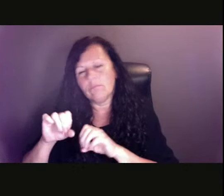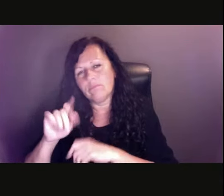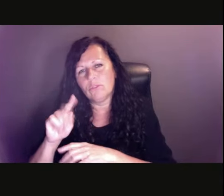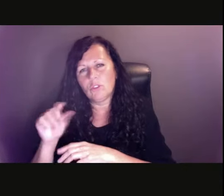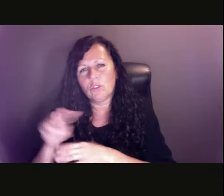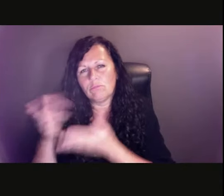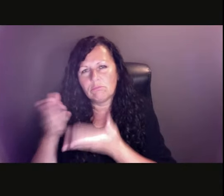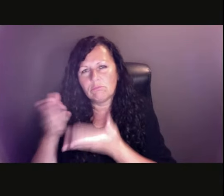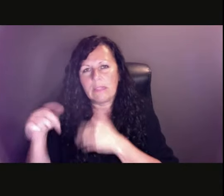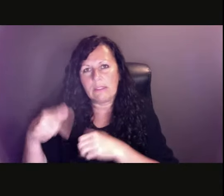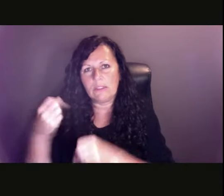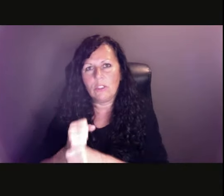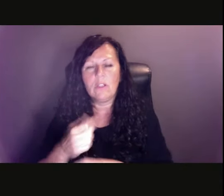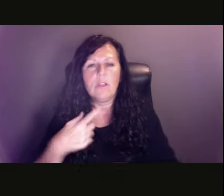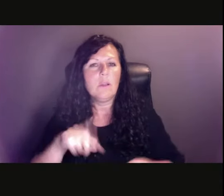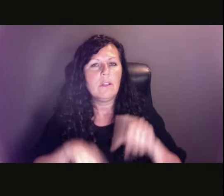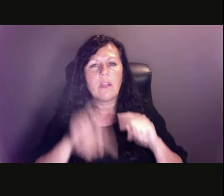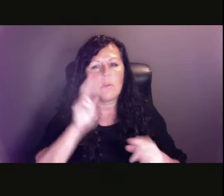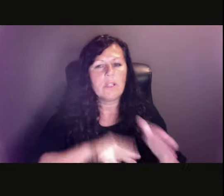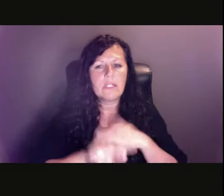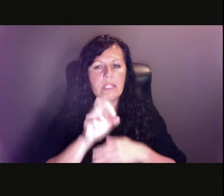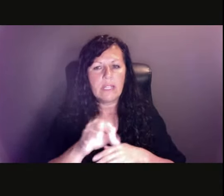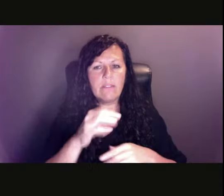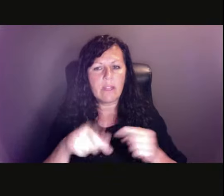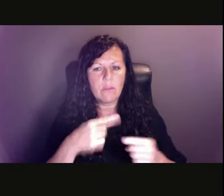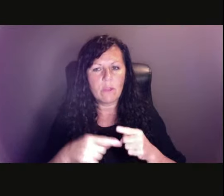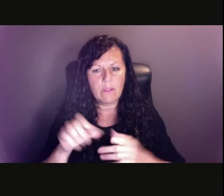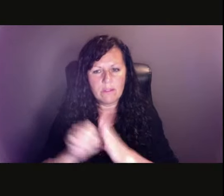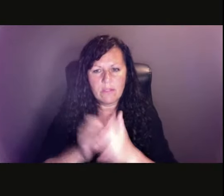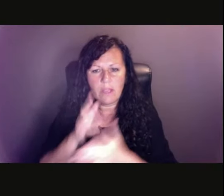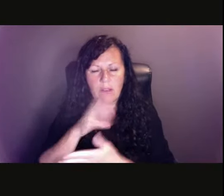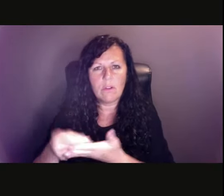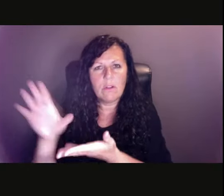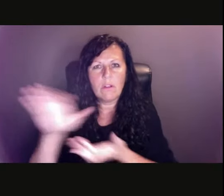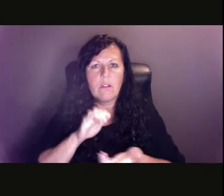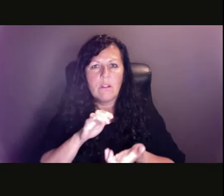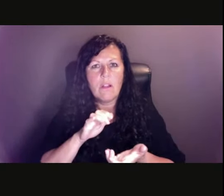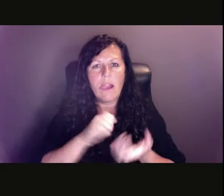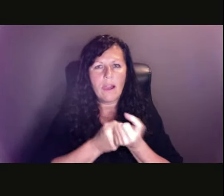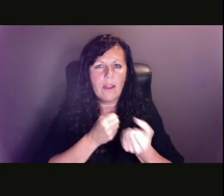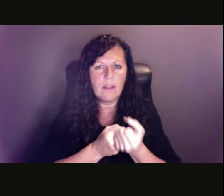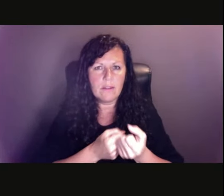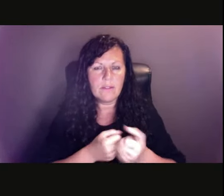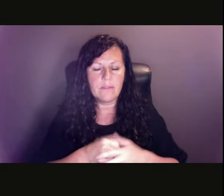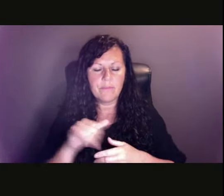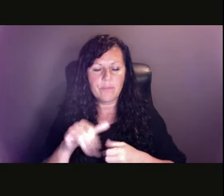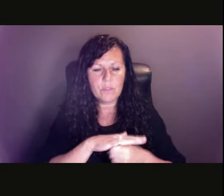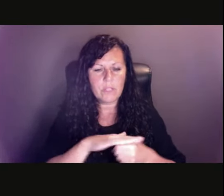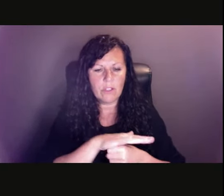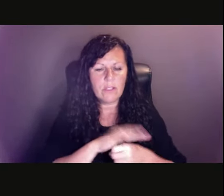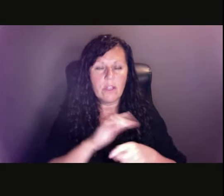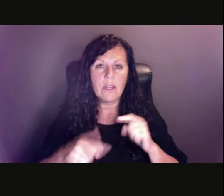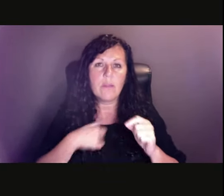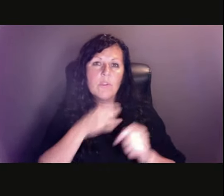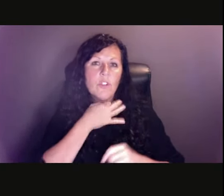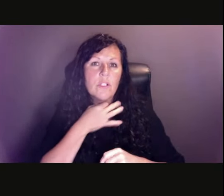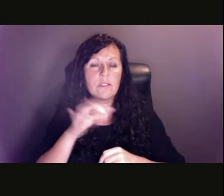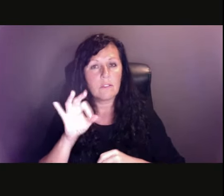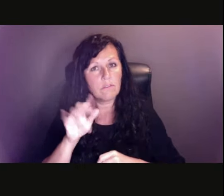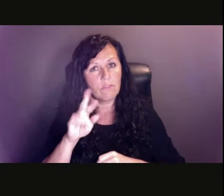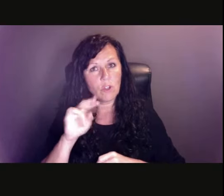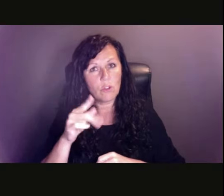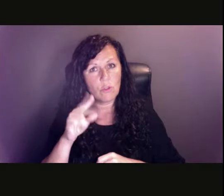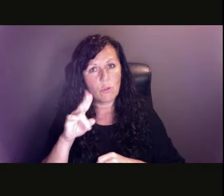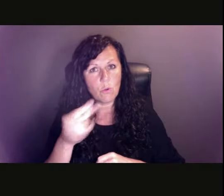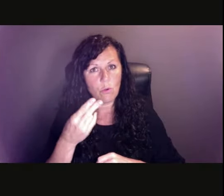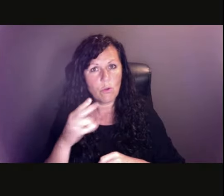if and when the state will support us in that arena. I would be curious to know, though, can furloughs help? And